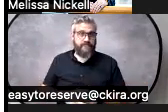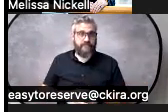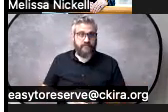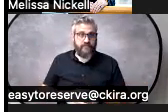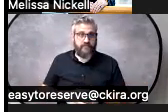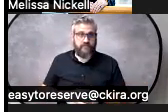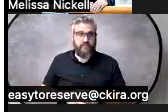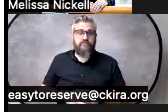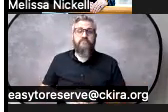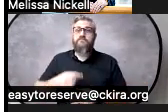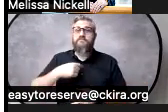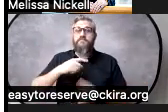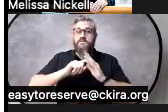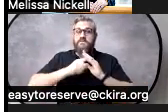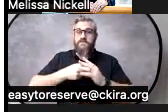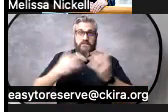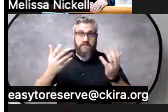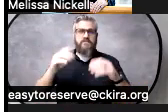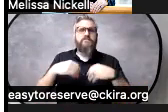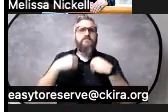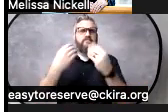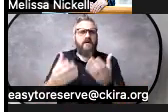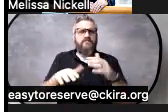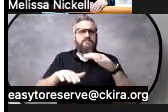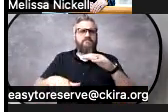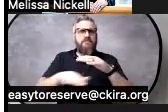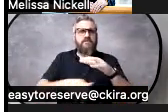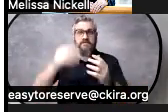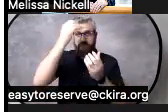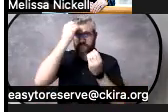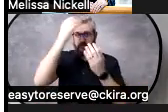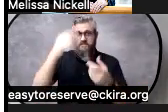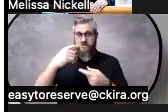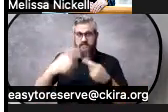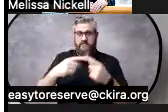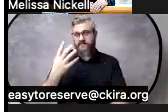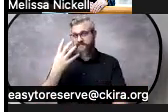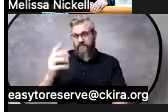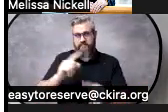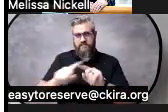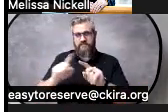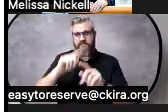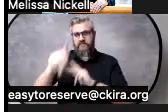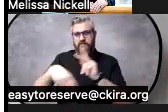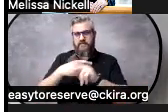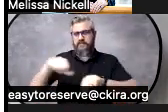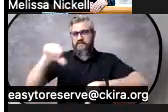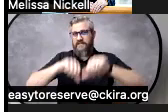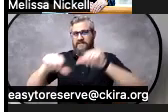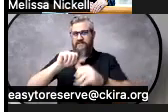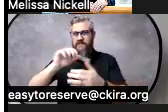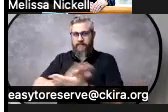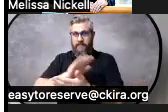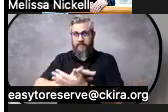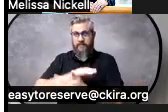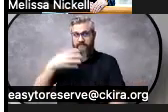I'm going to begin by providing you basic information on the 4 different types of scientific papers. Of